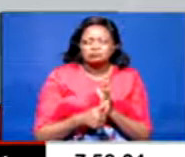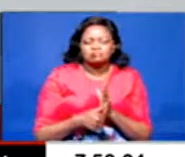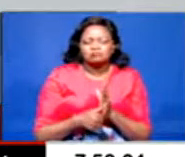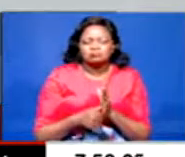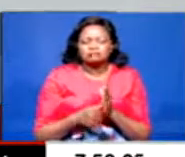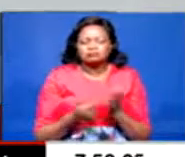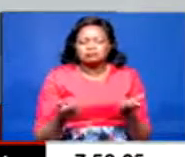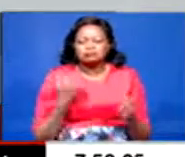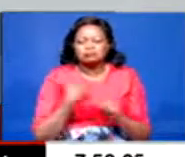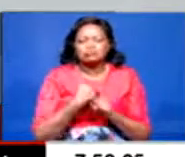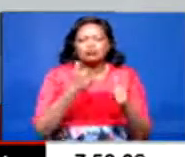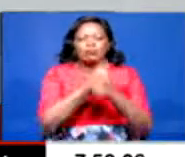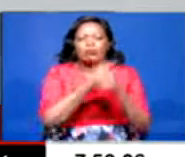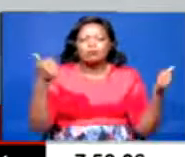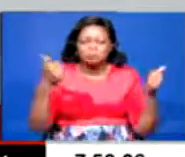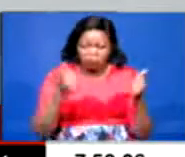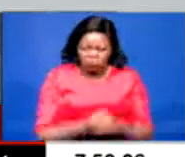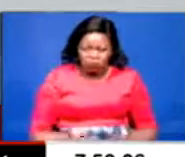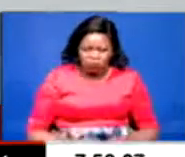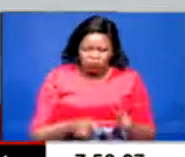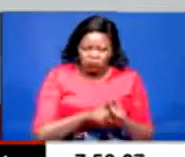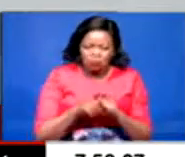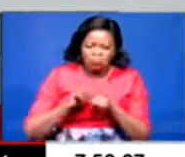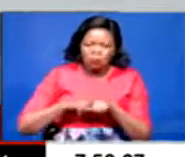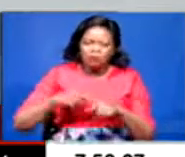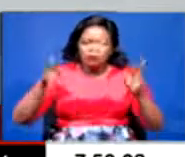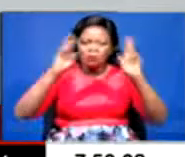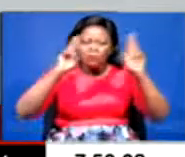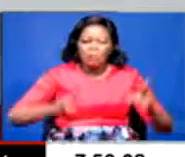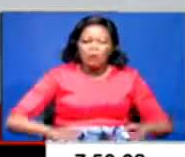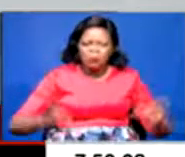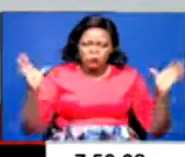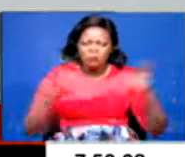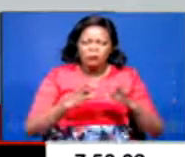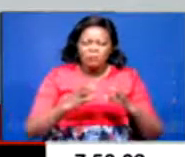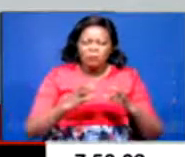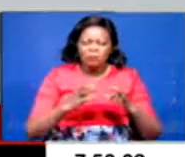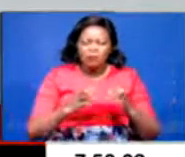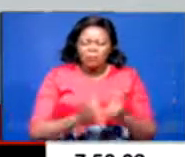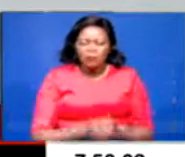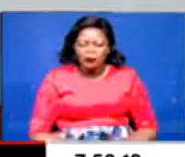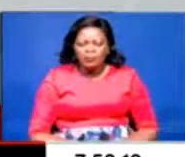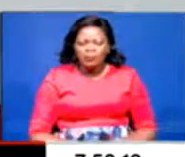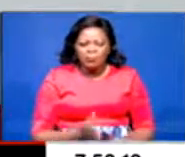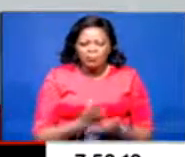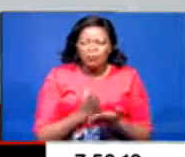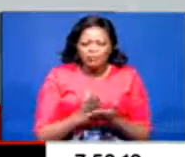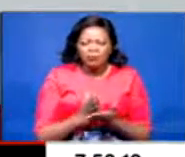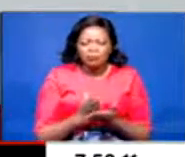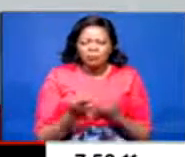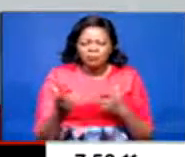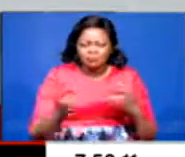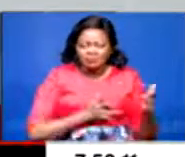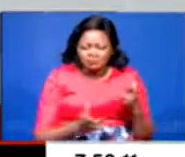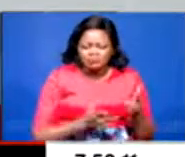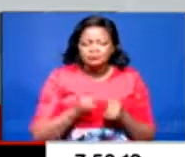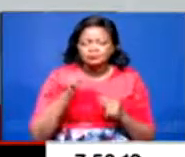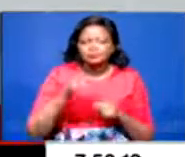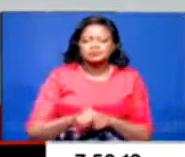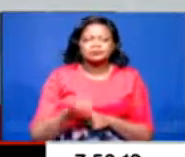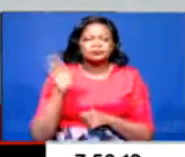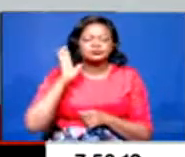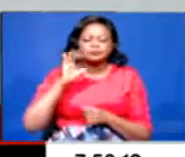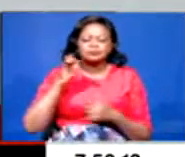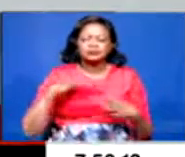around. At the same time, the international community is looking at us. I was listening to a Twitter space yesterday from the region, and the